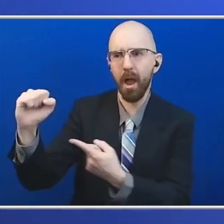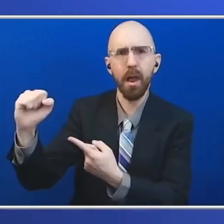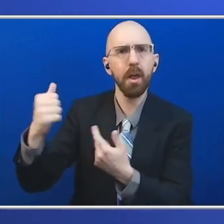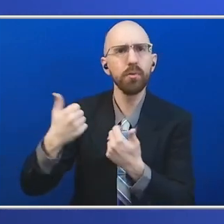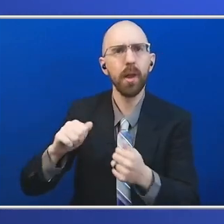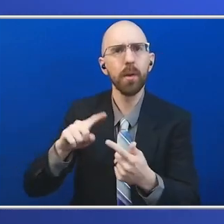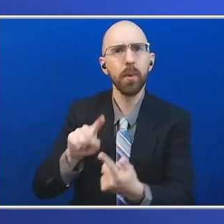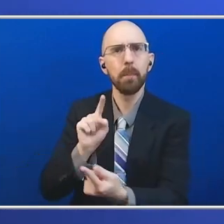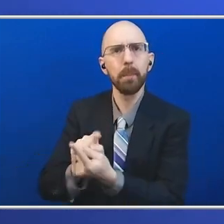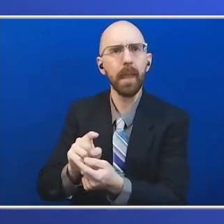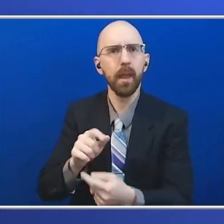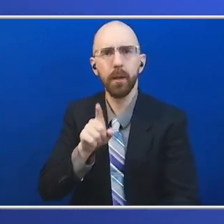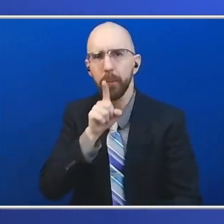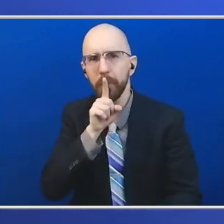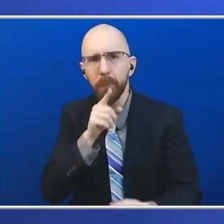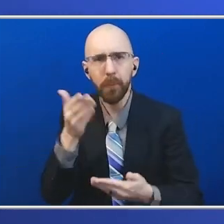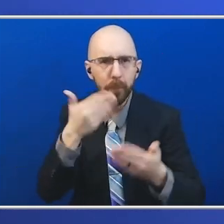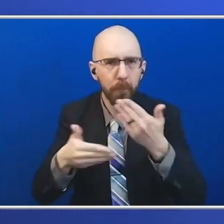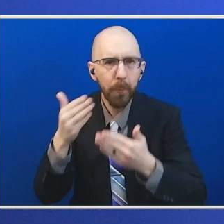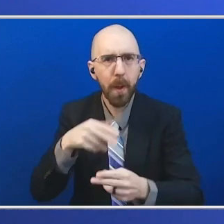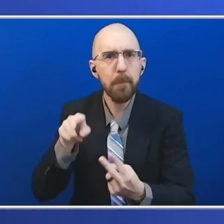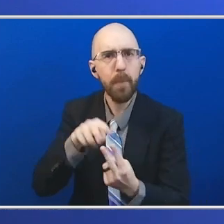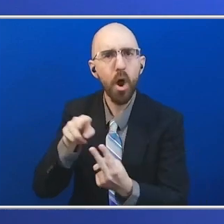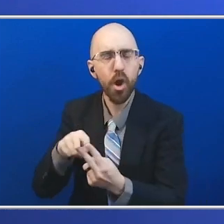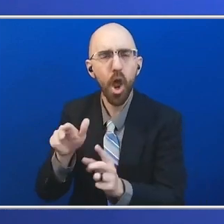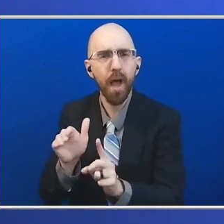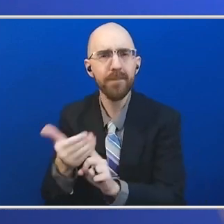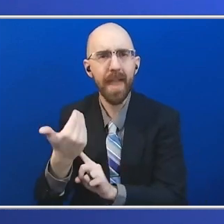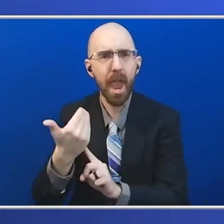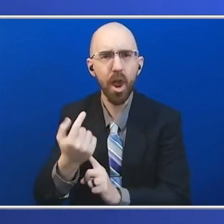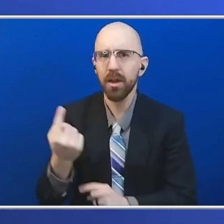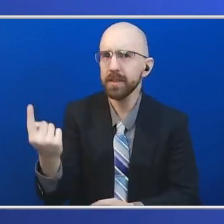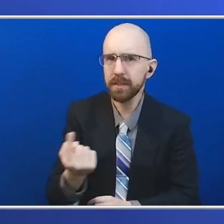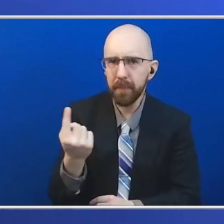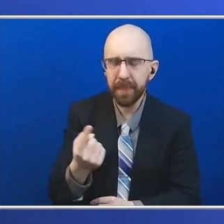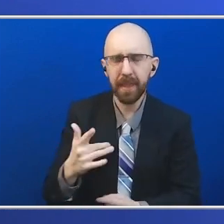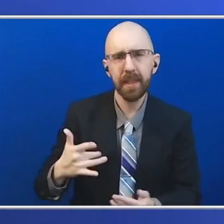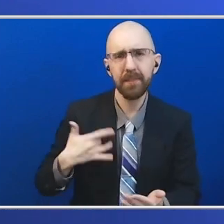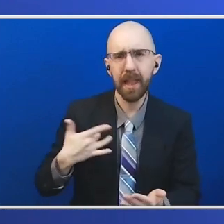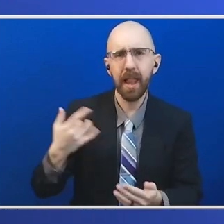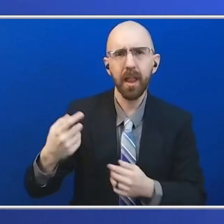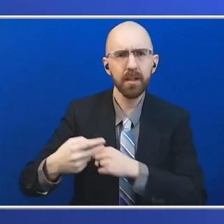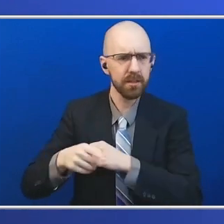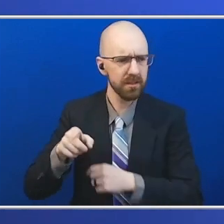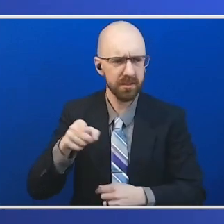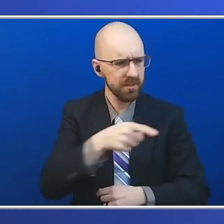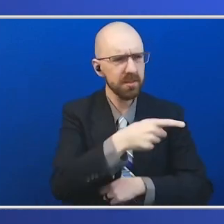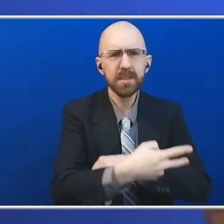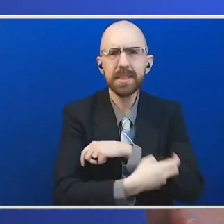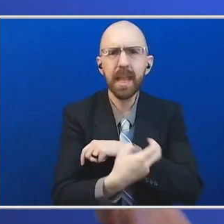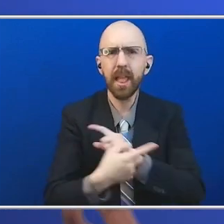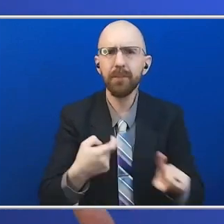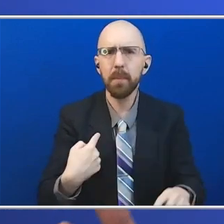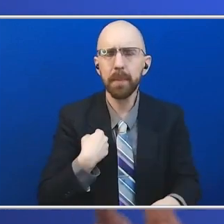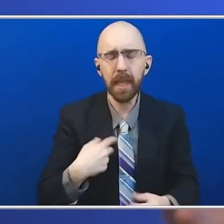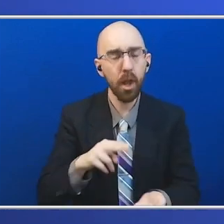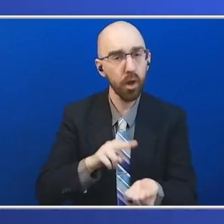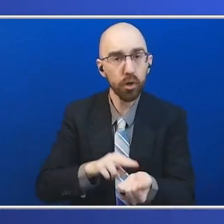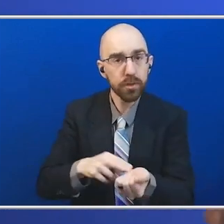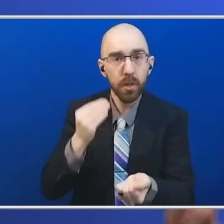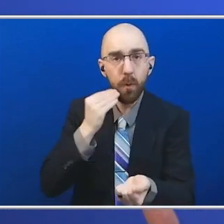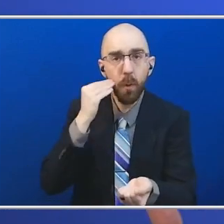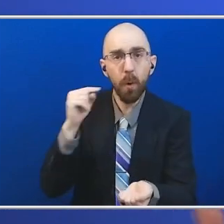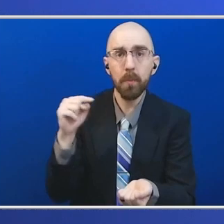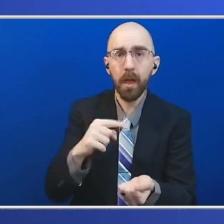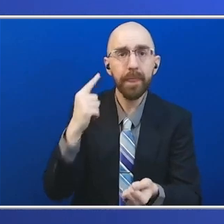partner or trying to meet having an affair or something. They may feel someone is stealing from them. If they're in a nursing home, they may think the nurses are